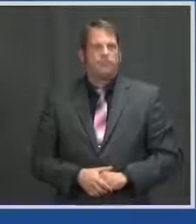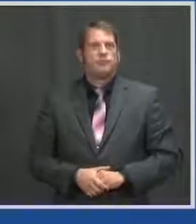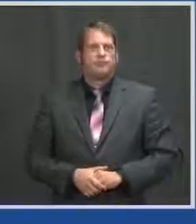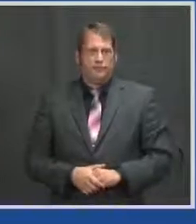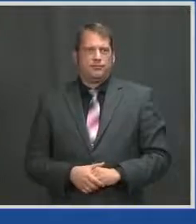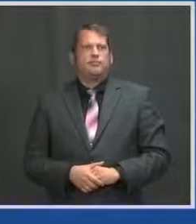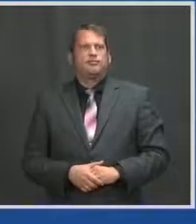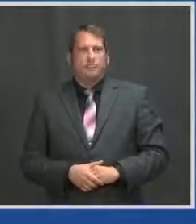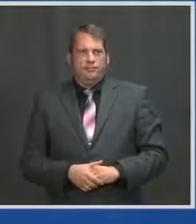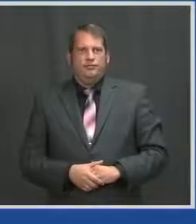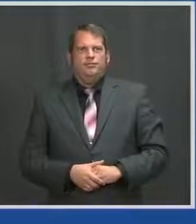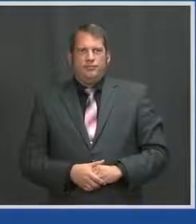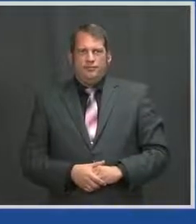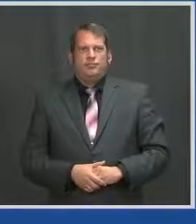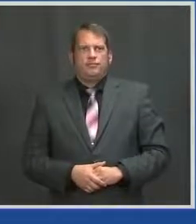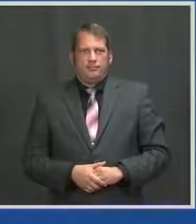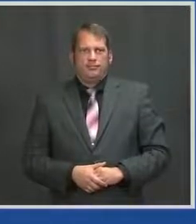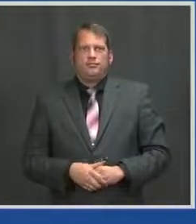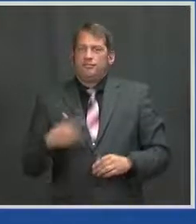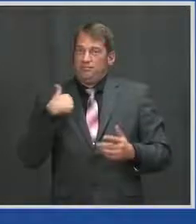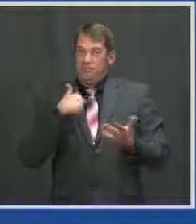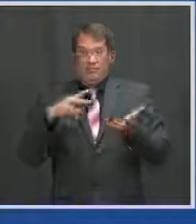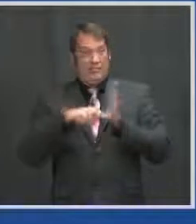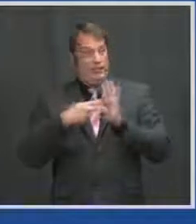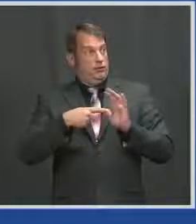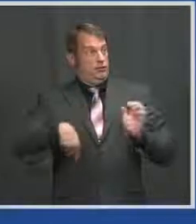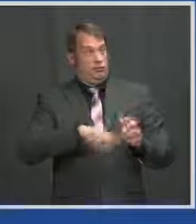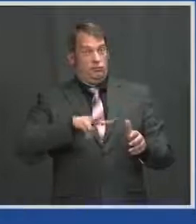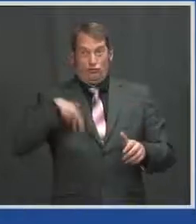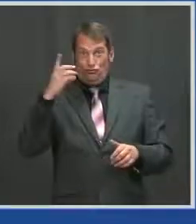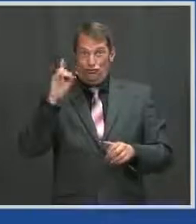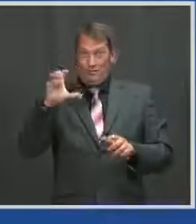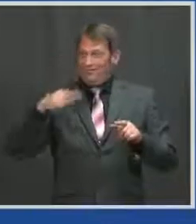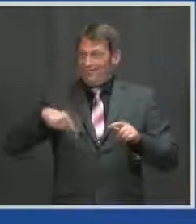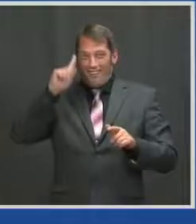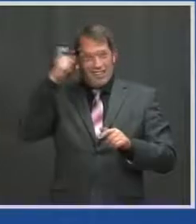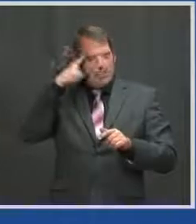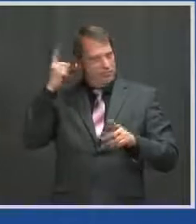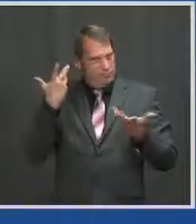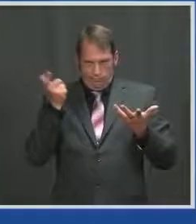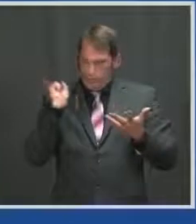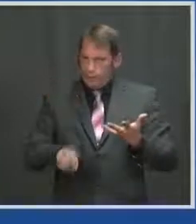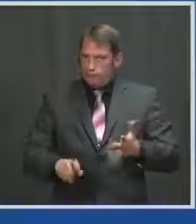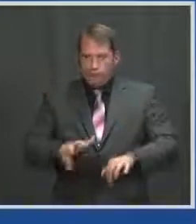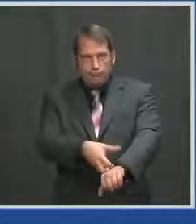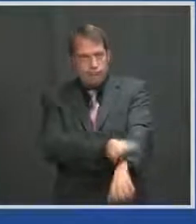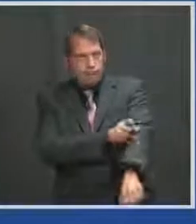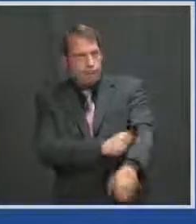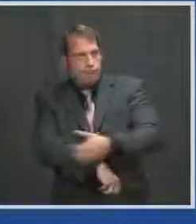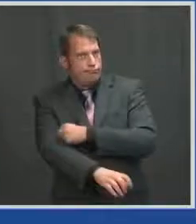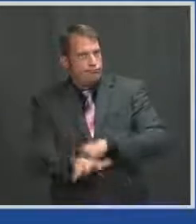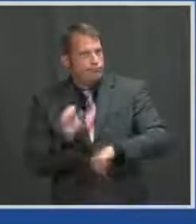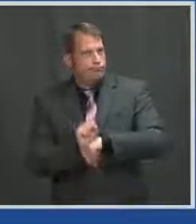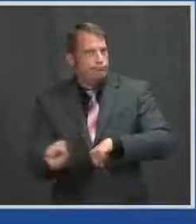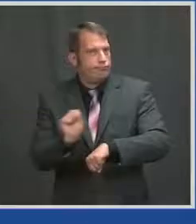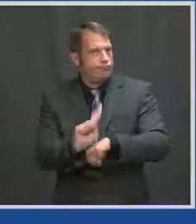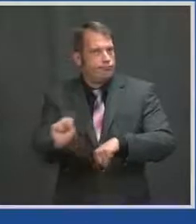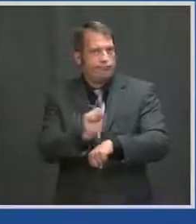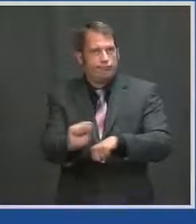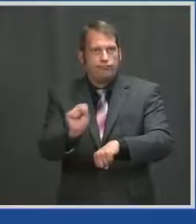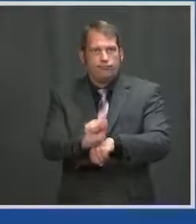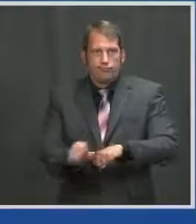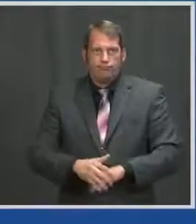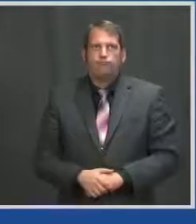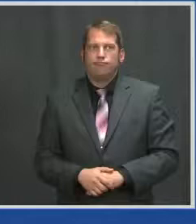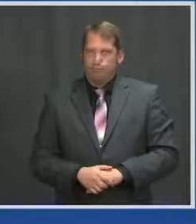us. So let's get it done. Let's build an economy that delivers dignity and gives everybody a chance.